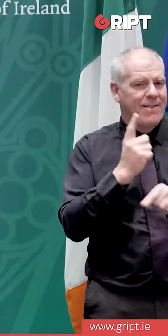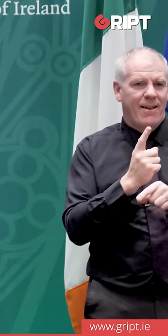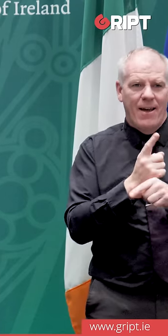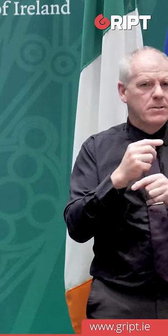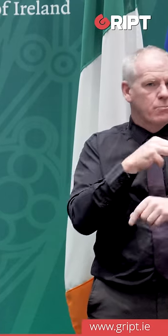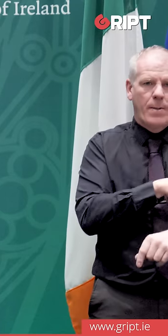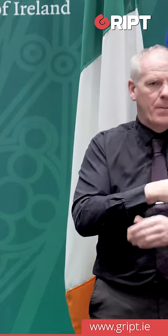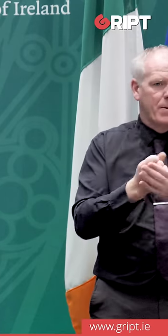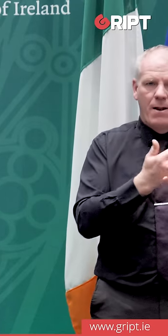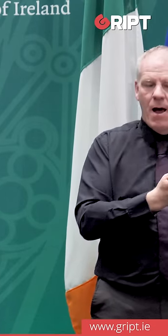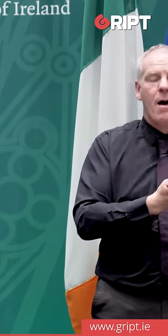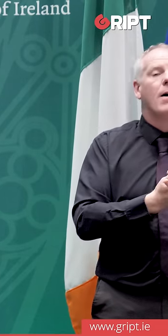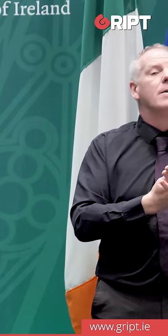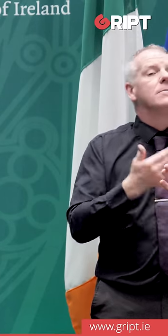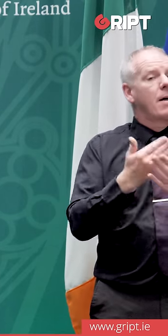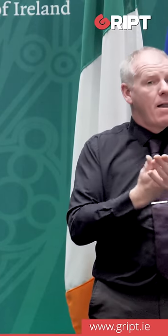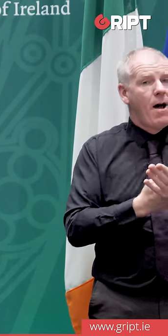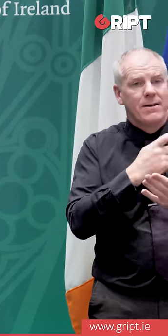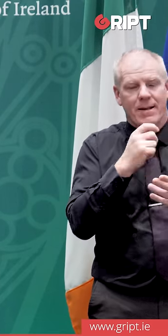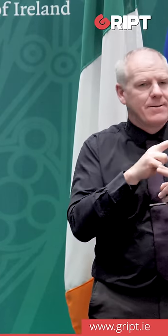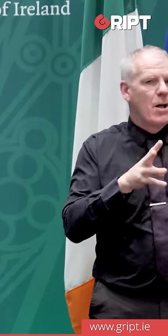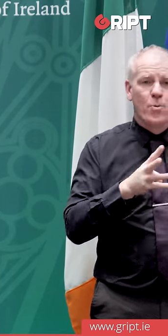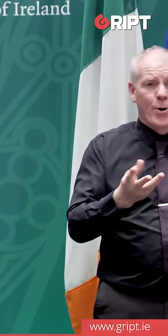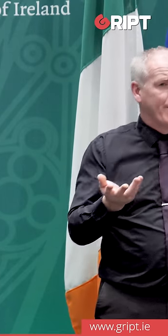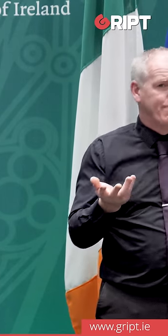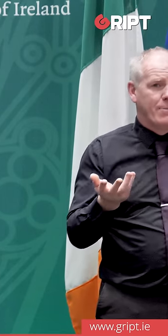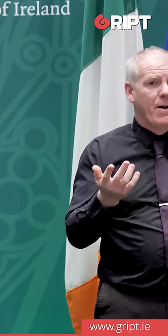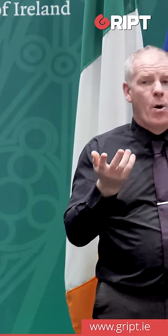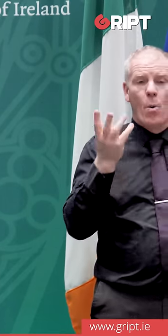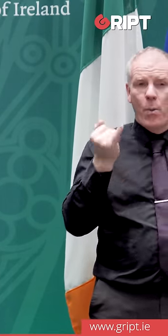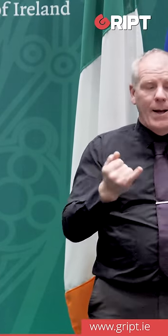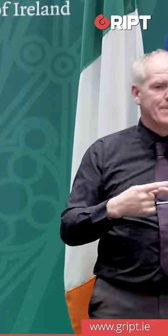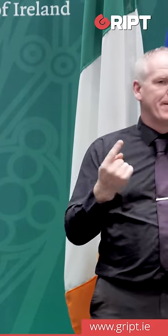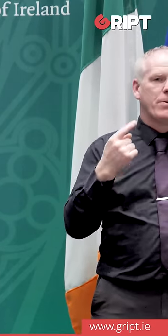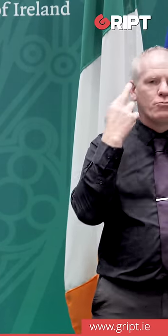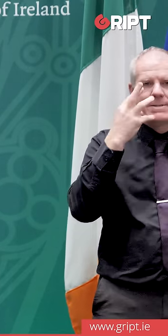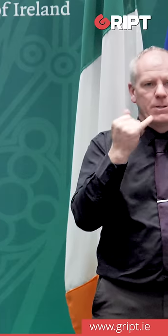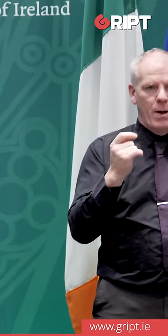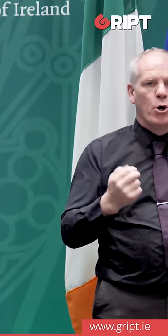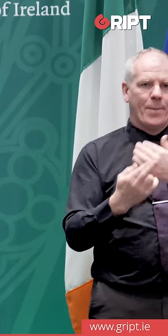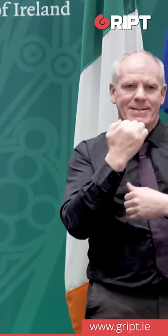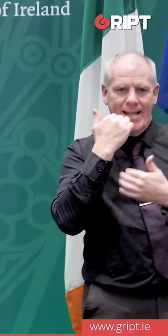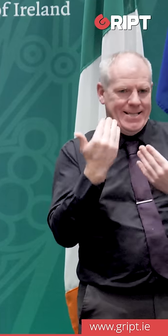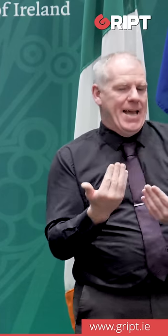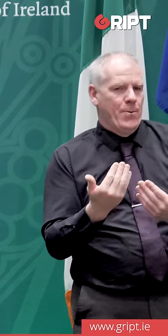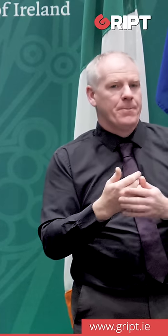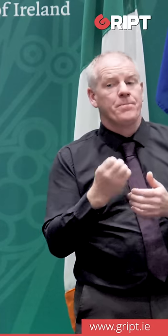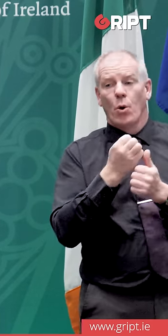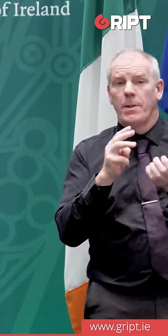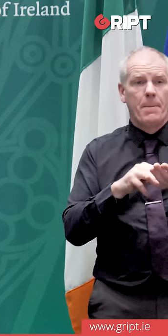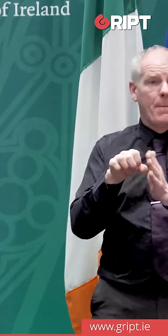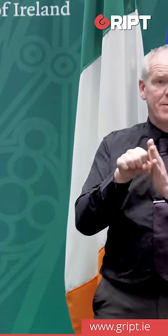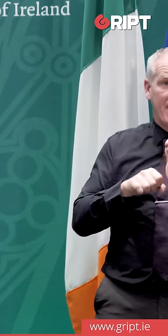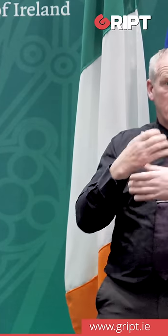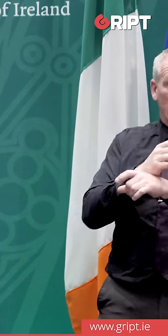not the problem with the legislation. The legislation is not workable for different reasons, and that is why we are updating it here. Other member states,